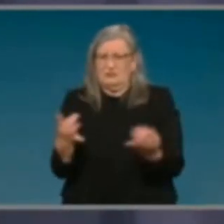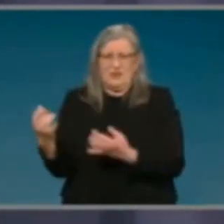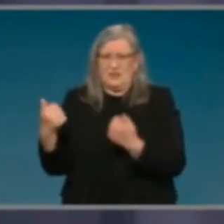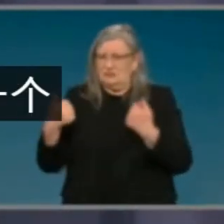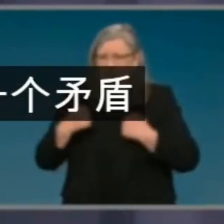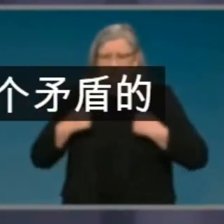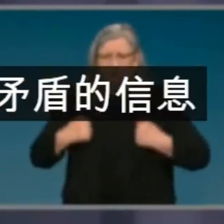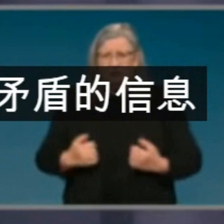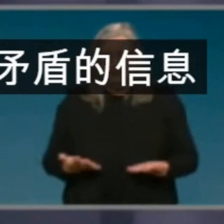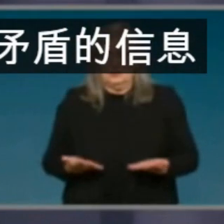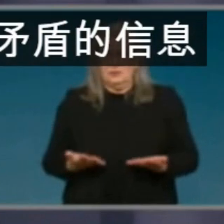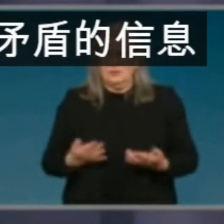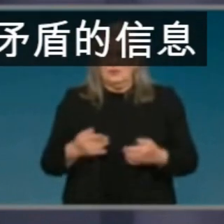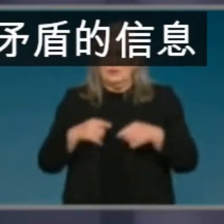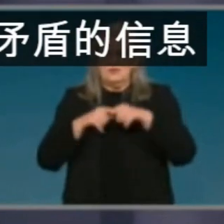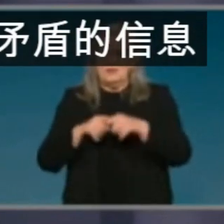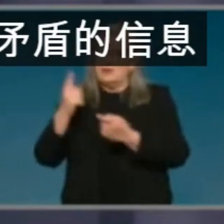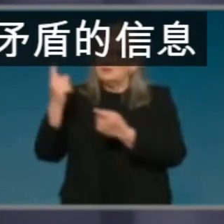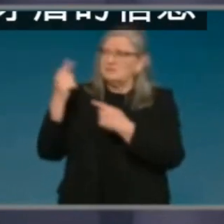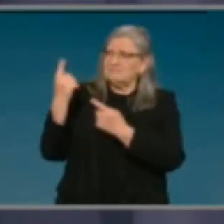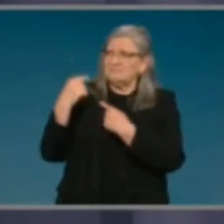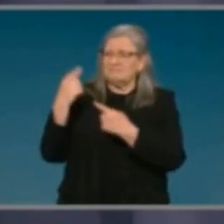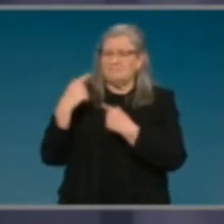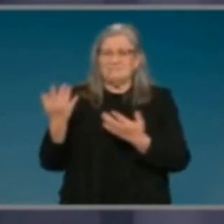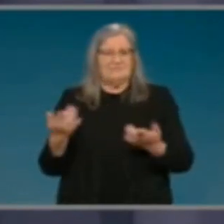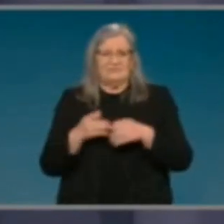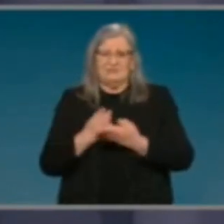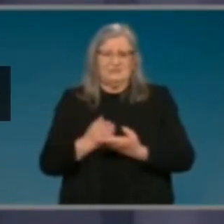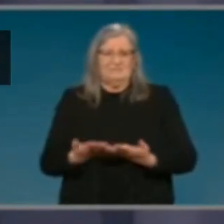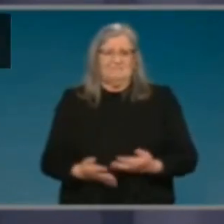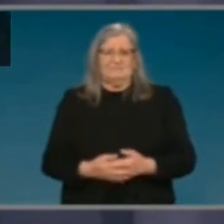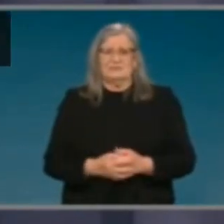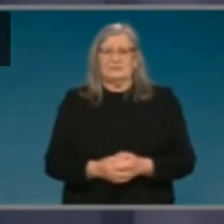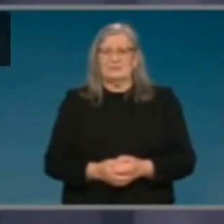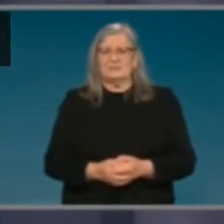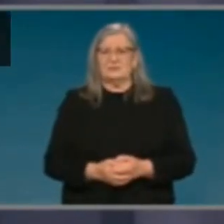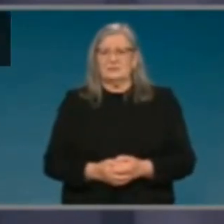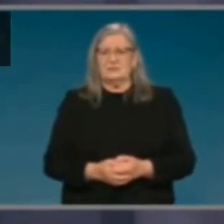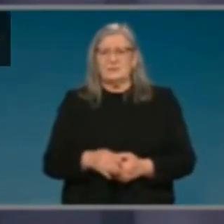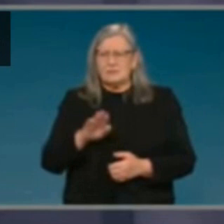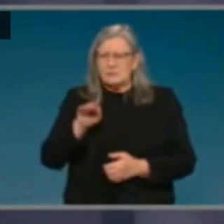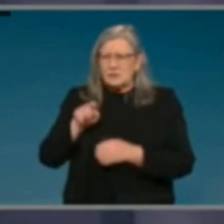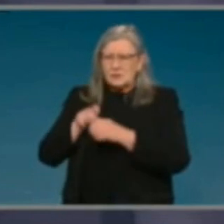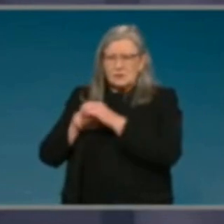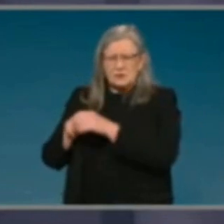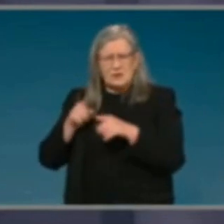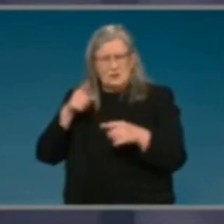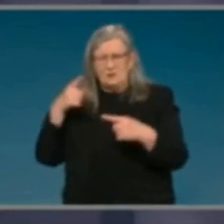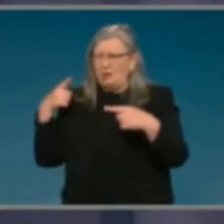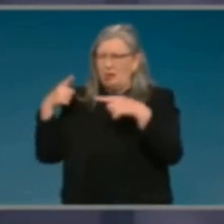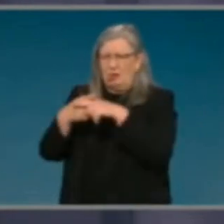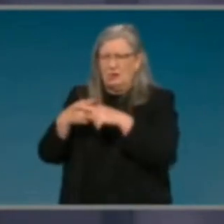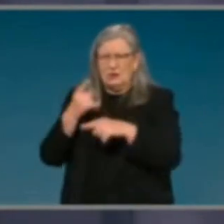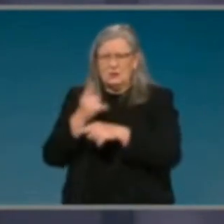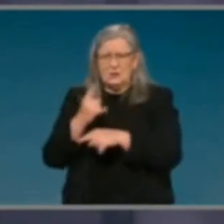Doesn't it send a contradictory message to Australia to say, on the one hand, we're incredibly well prepared, we have a robust hospital system, a high vaccination rate, one of the